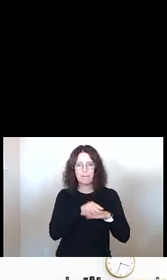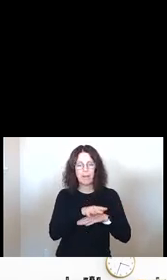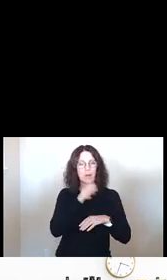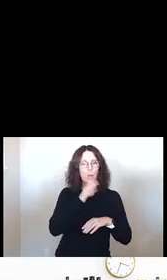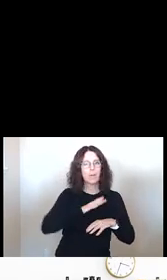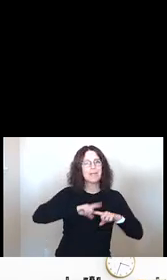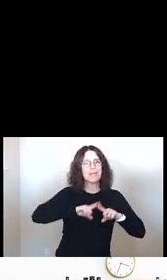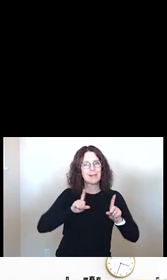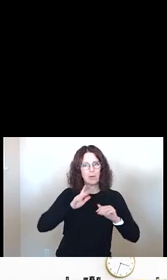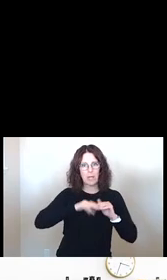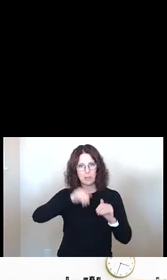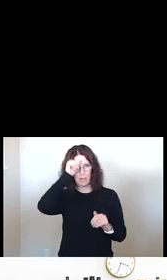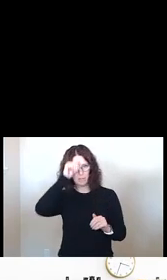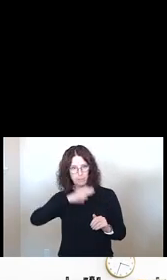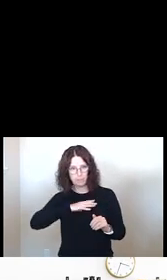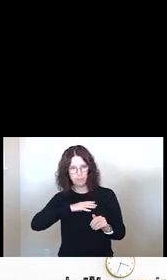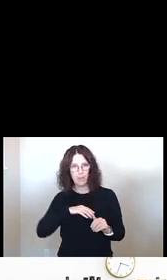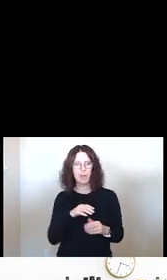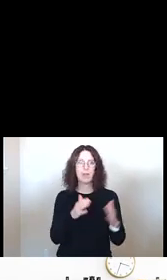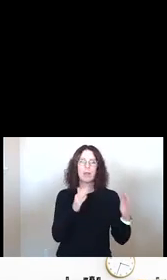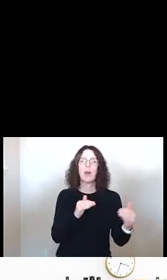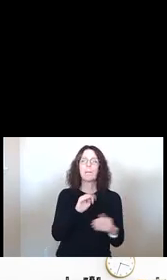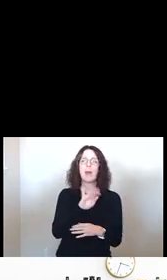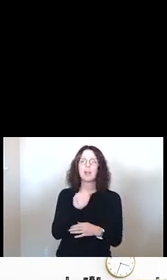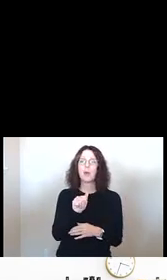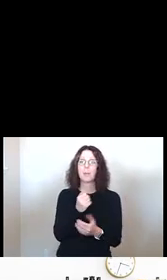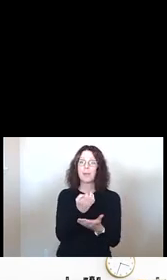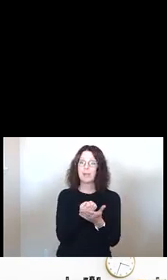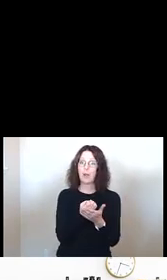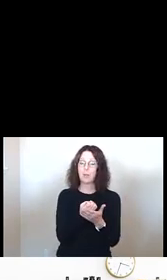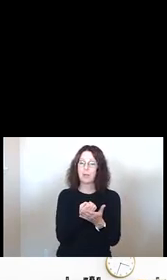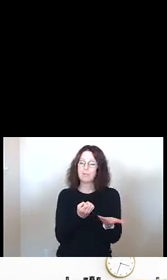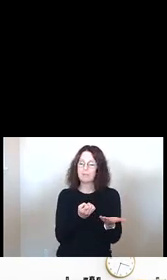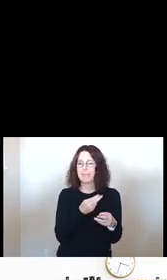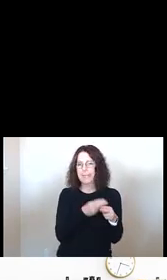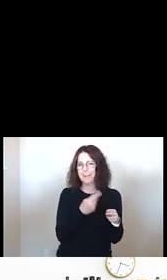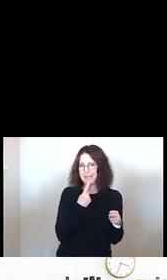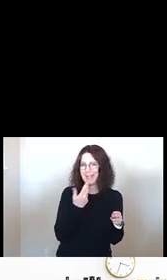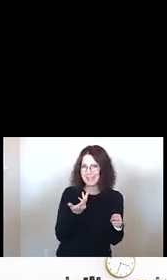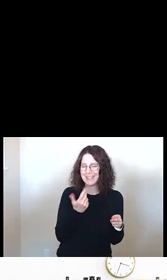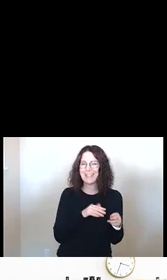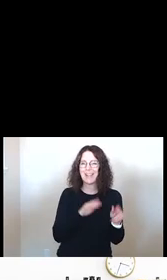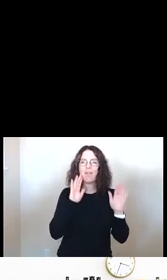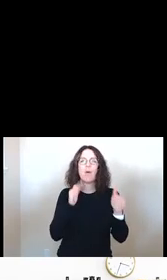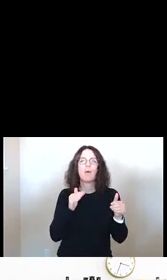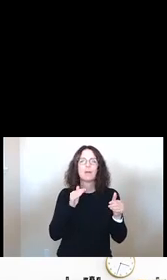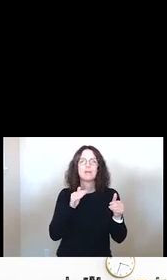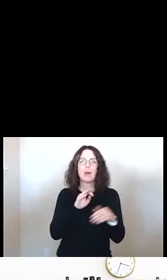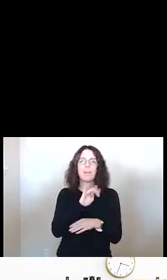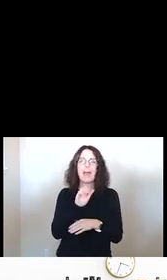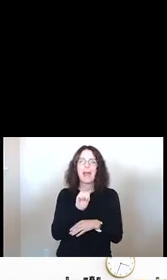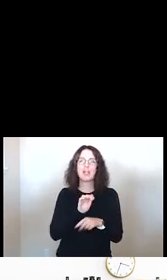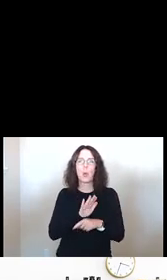The Manitoba economy, as its name implies, looks at the Manitoba economy and the specific